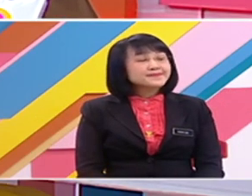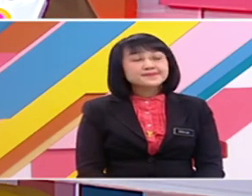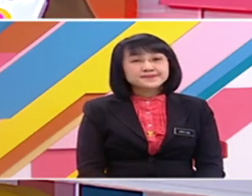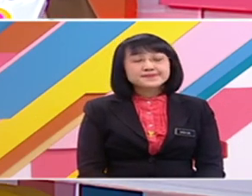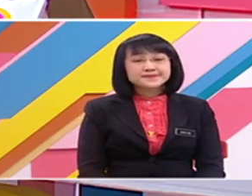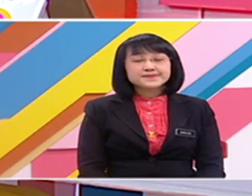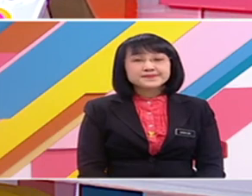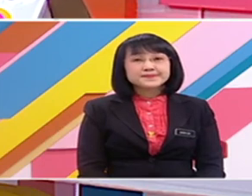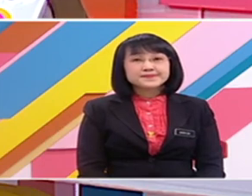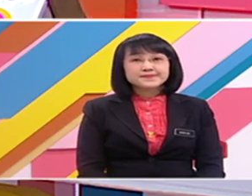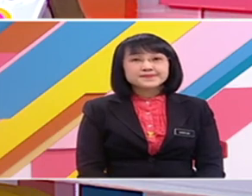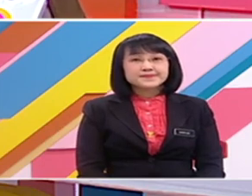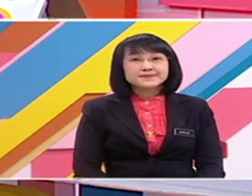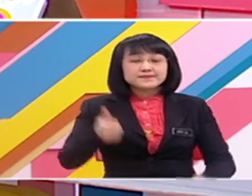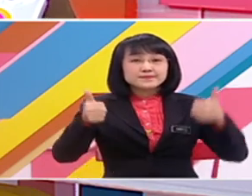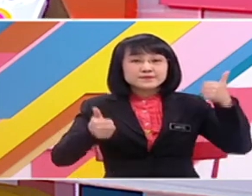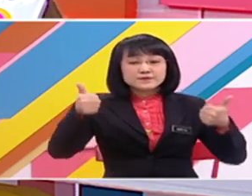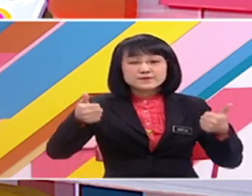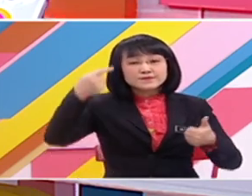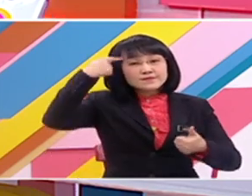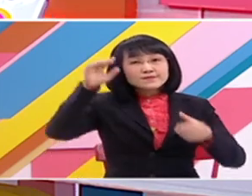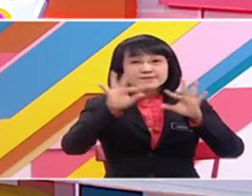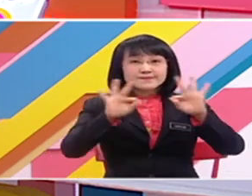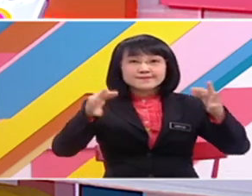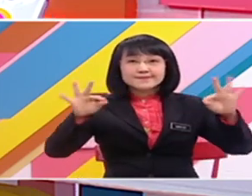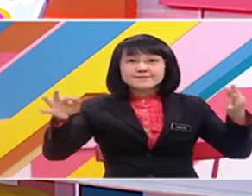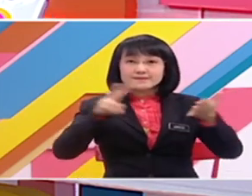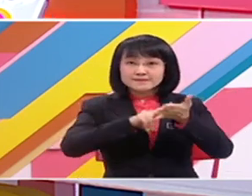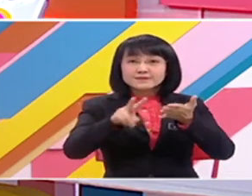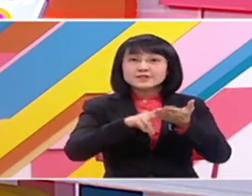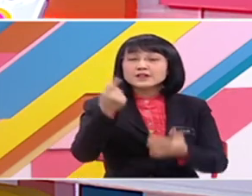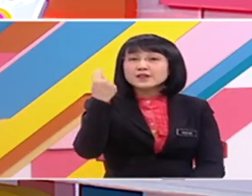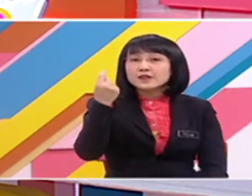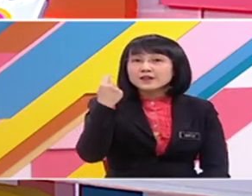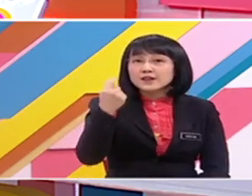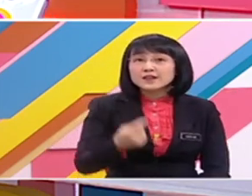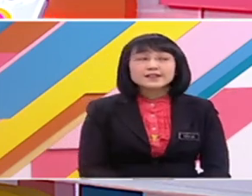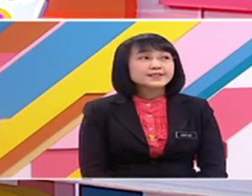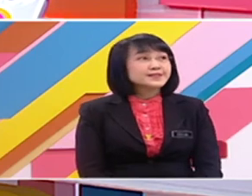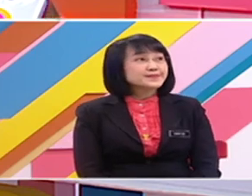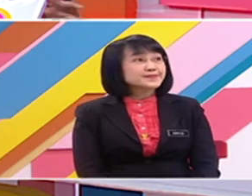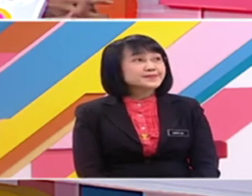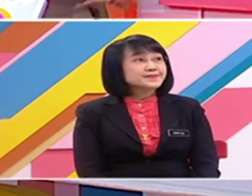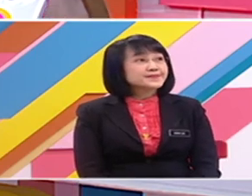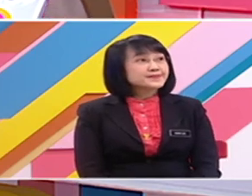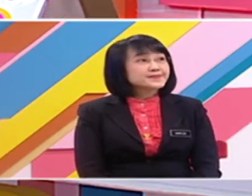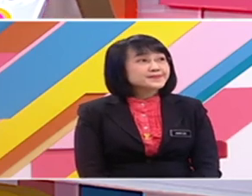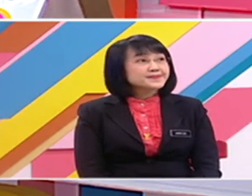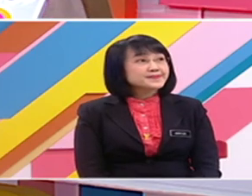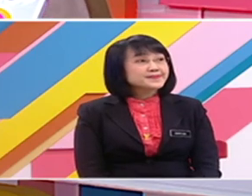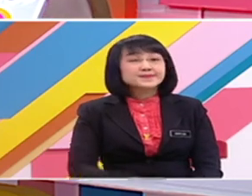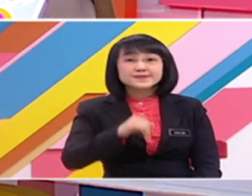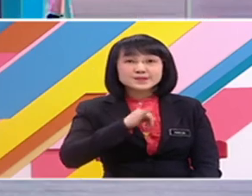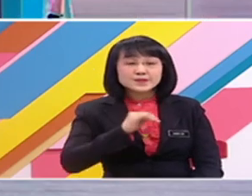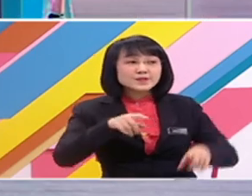teacher Shafika spoke just now? Yeah. Okay, so let's get the outfits, right, teacher? Yeah. Okay, so I'd have to go to